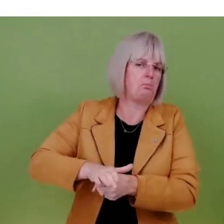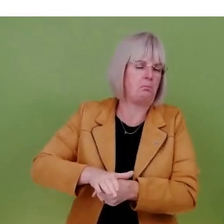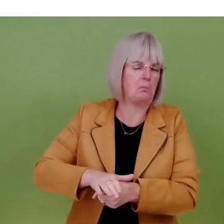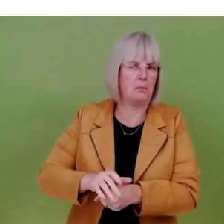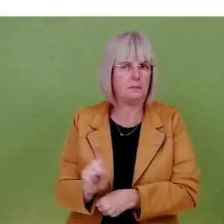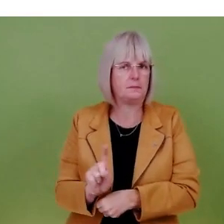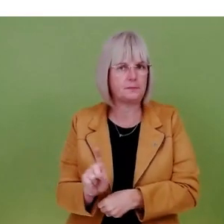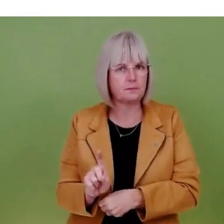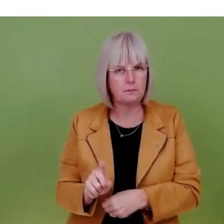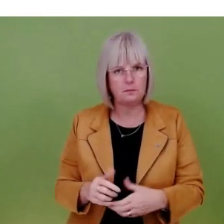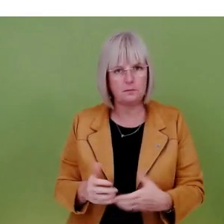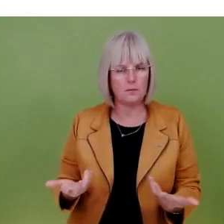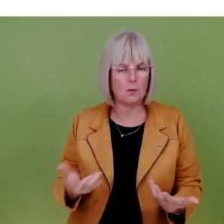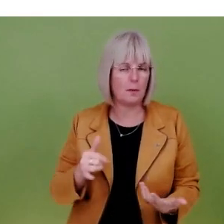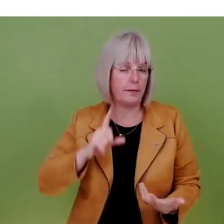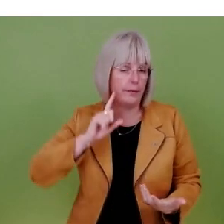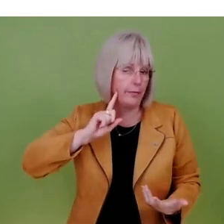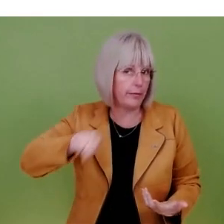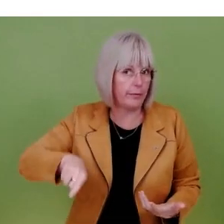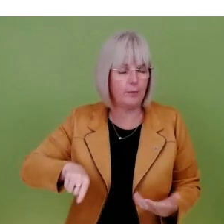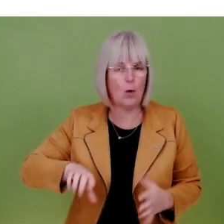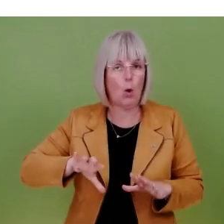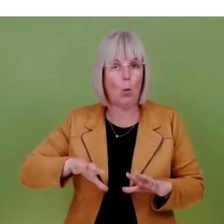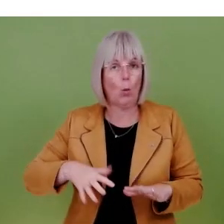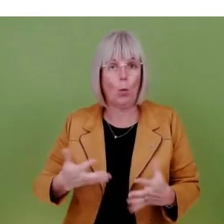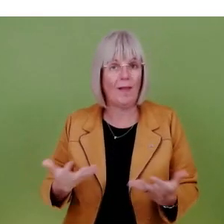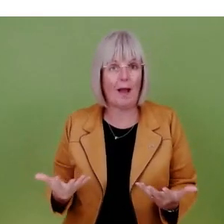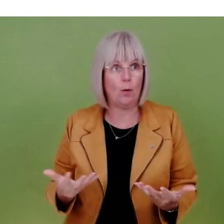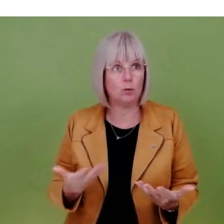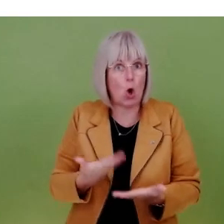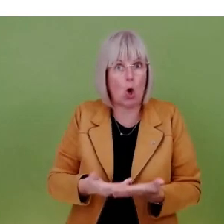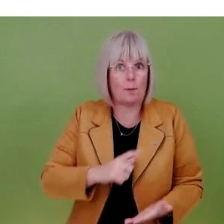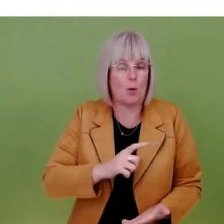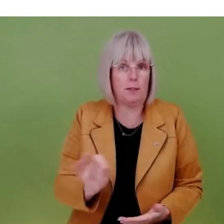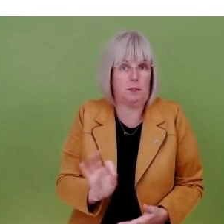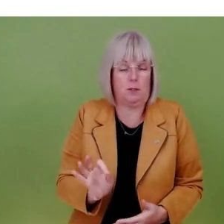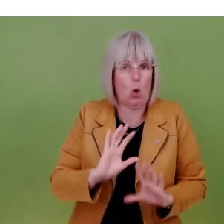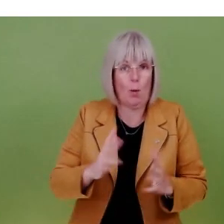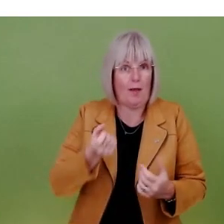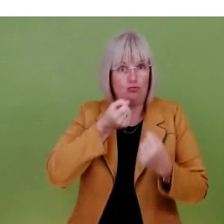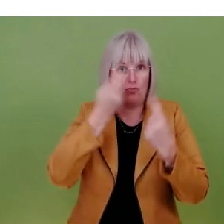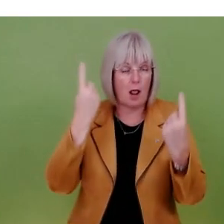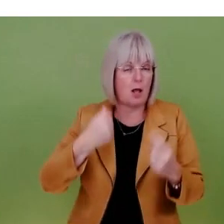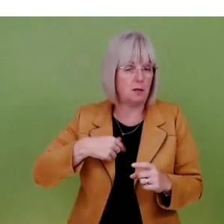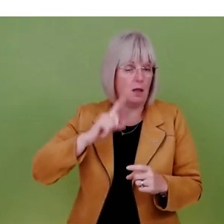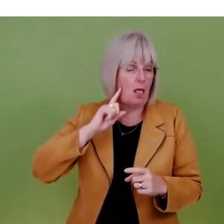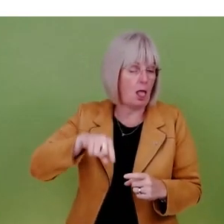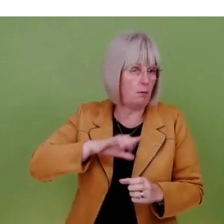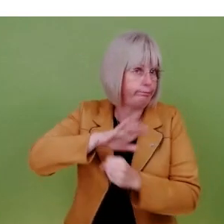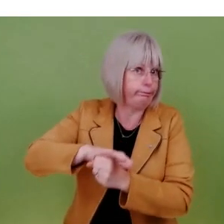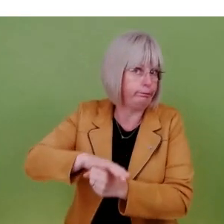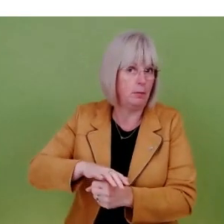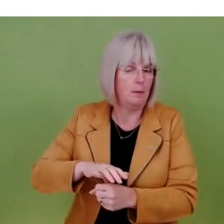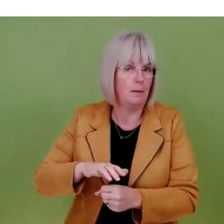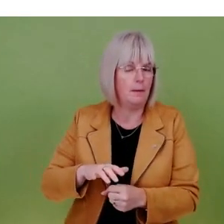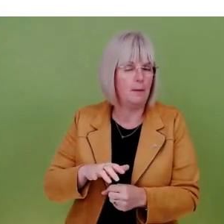ears to, perhaps without necessarily meaning to, and how can I be reflective about that and try and address that in